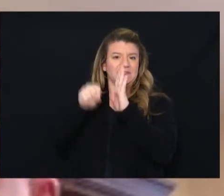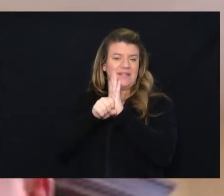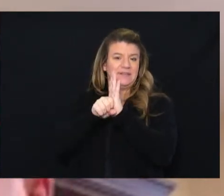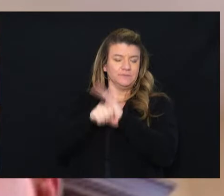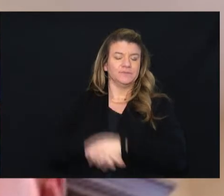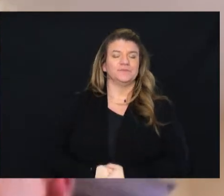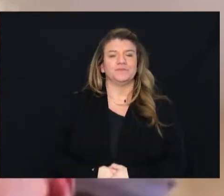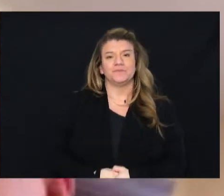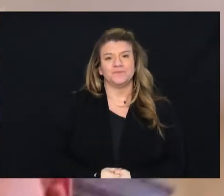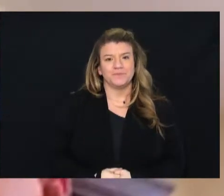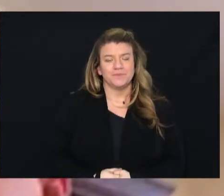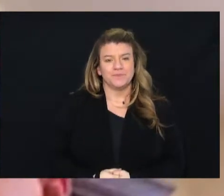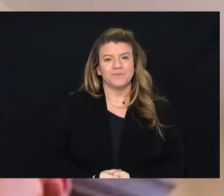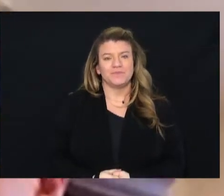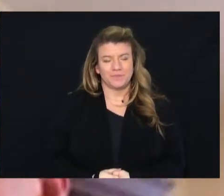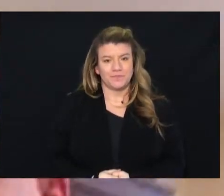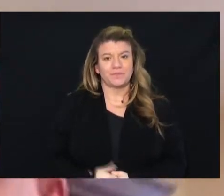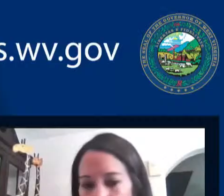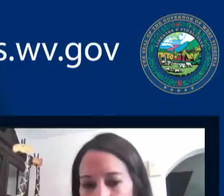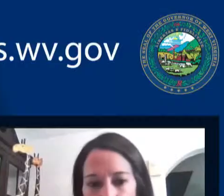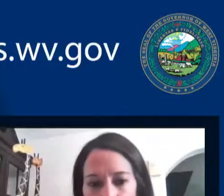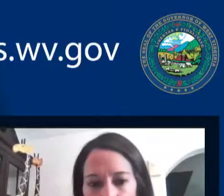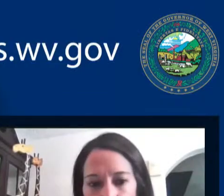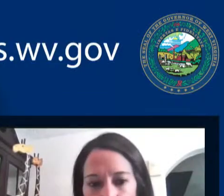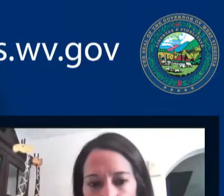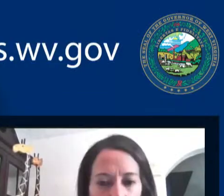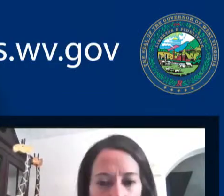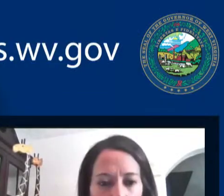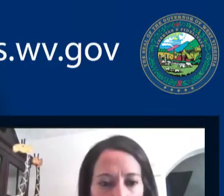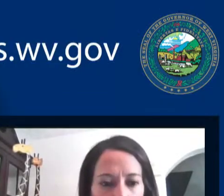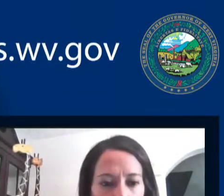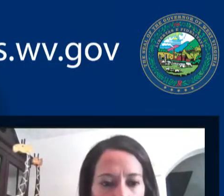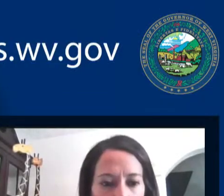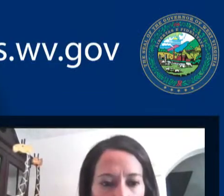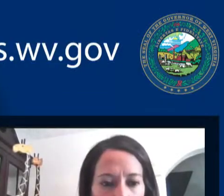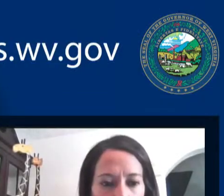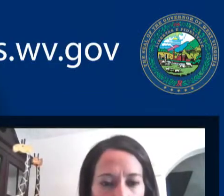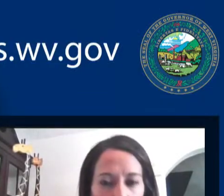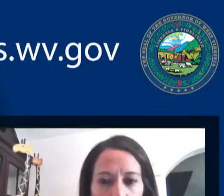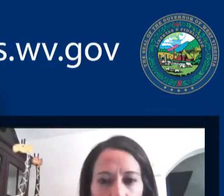you. Great, thank you, sir. Next to Dr. Ainam Jadar, State Health Officer.